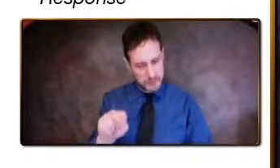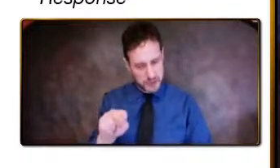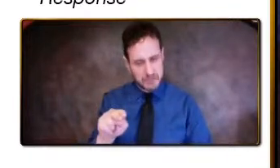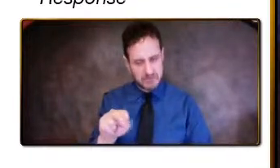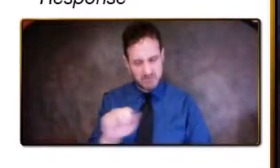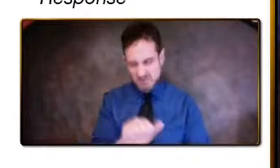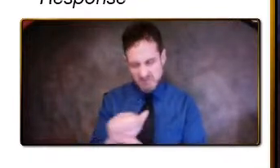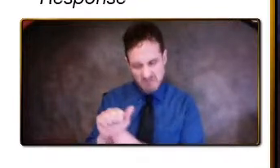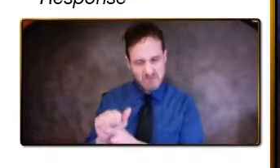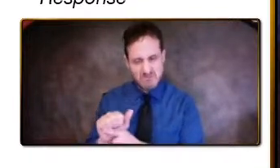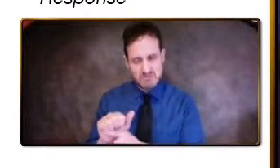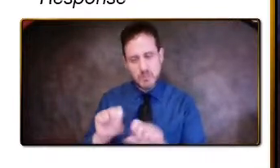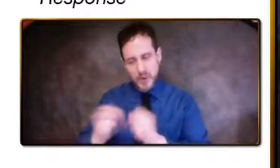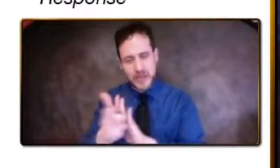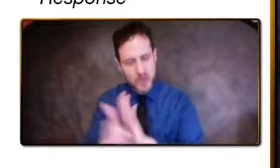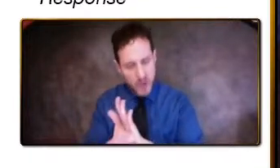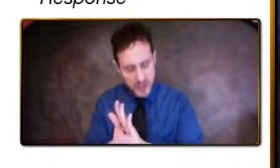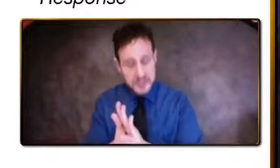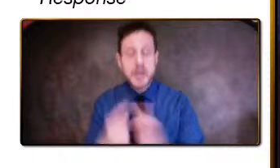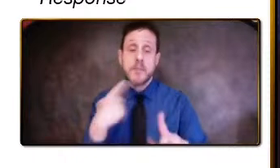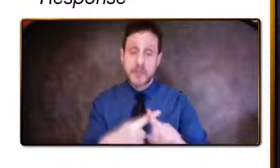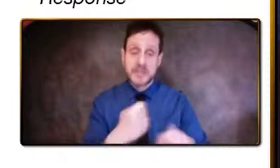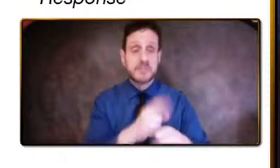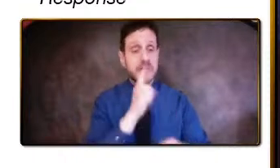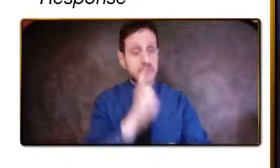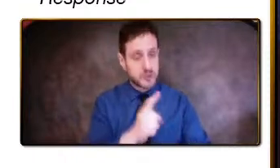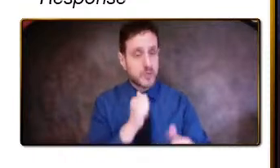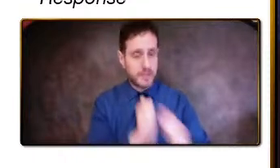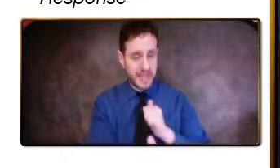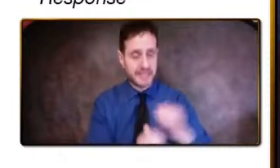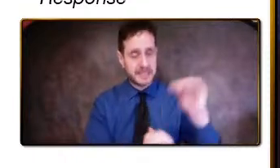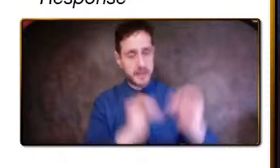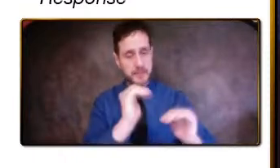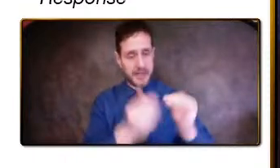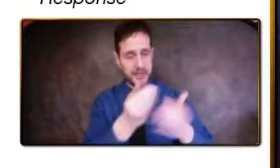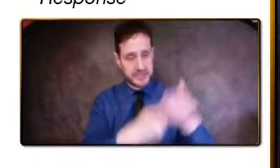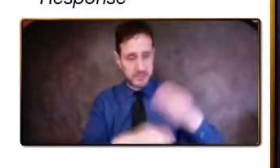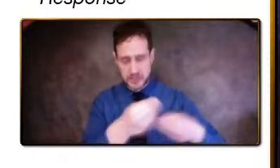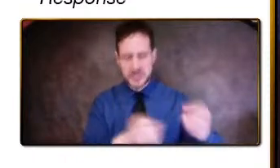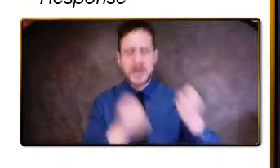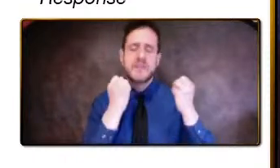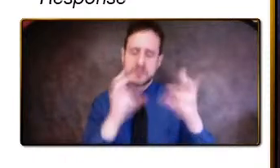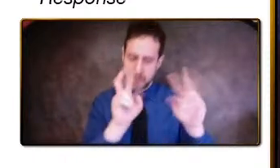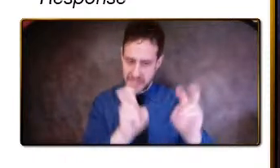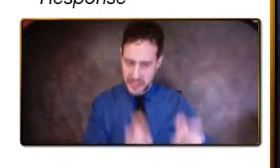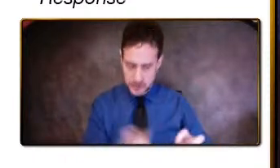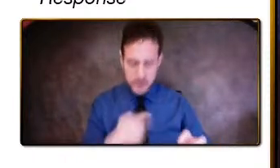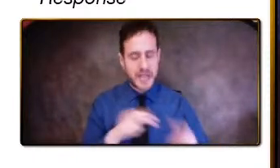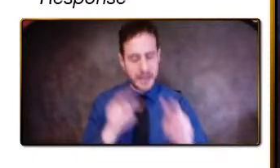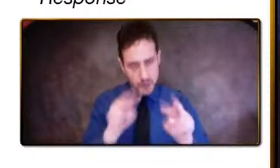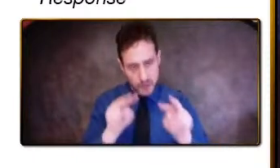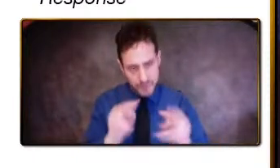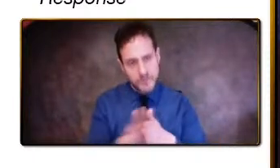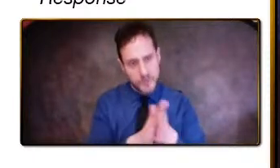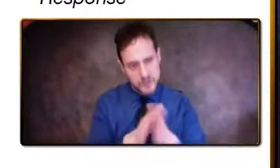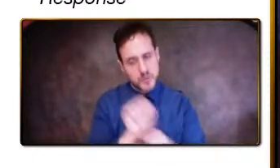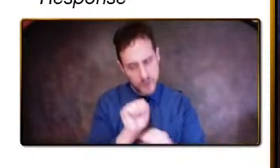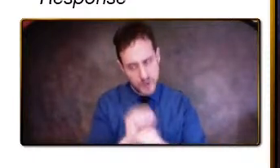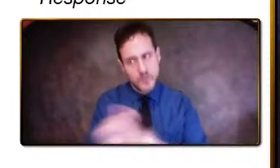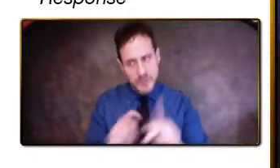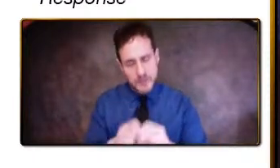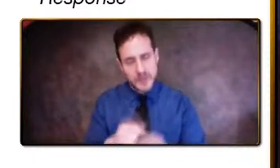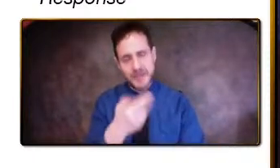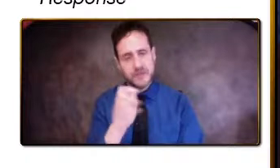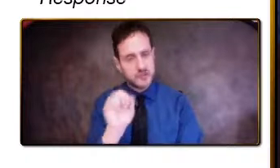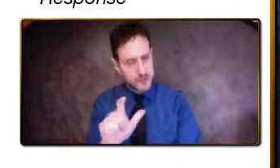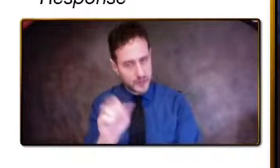we pass a balanced budget. There are many other things that we need to do together, and I'm looking forward to working with members of the General Assembly when